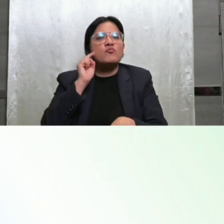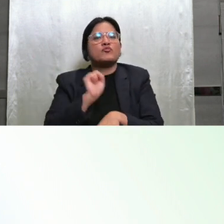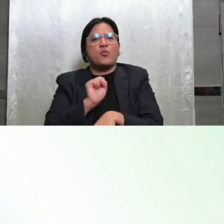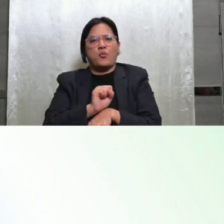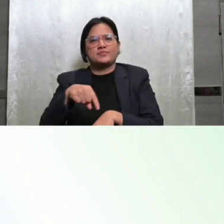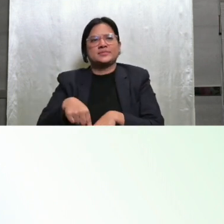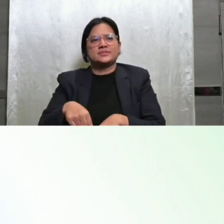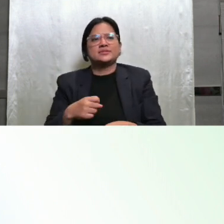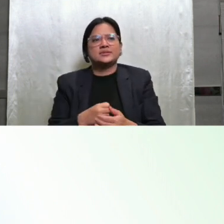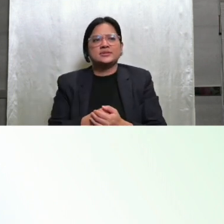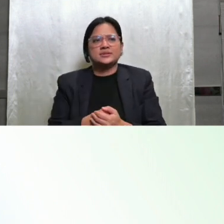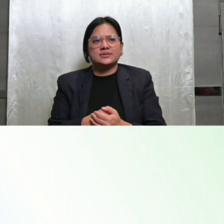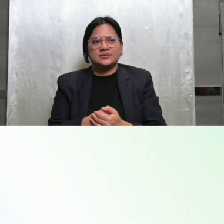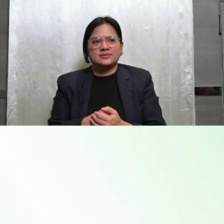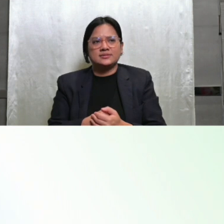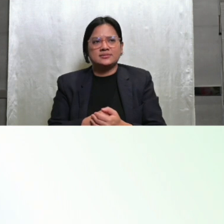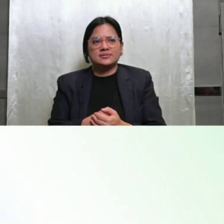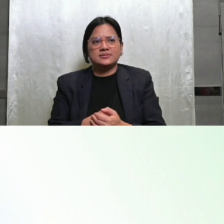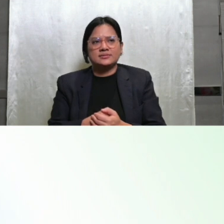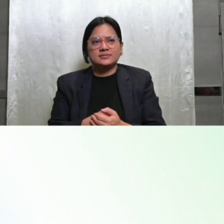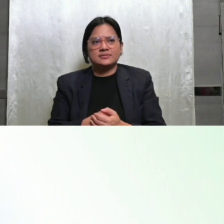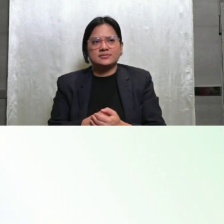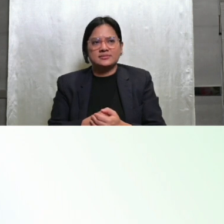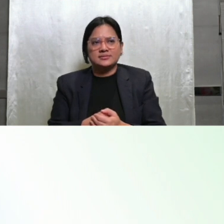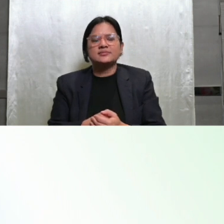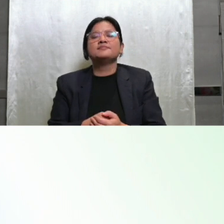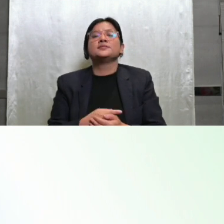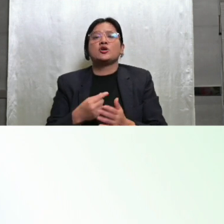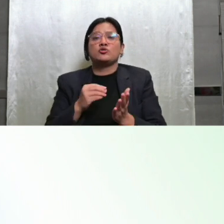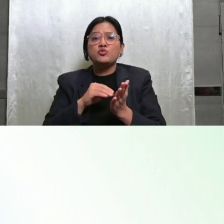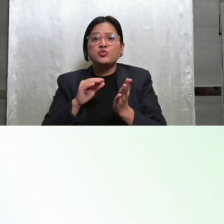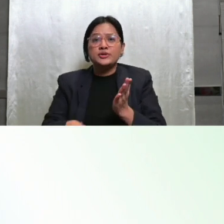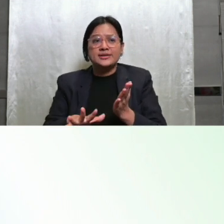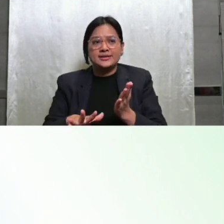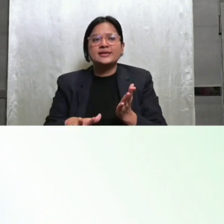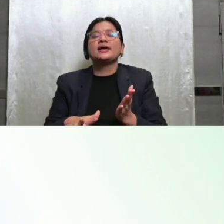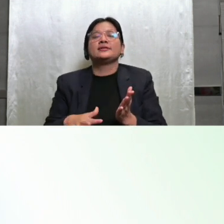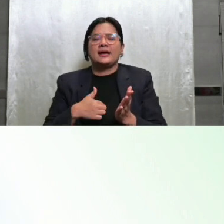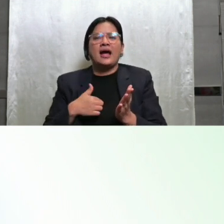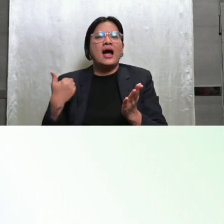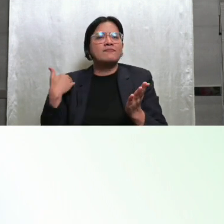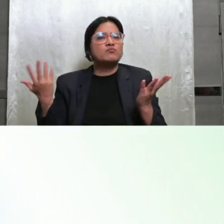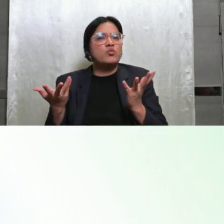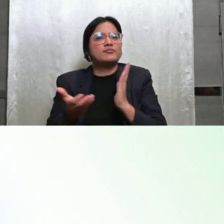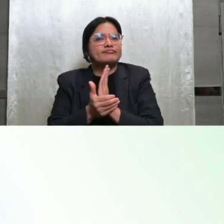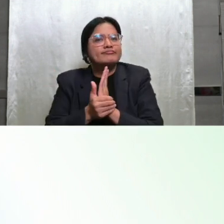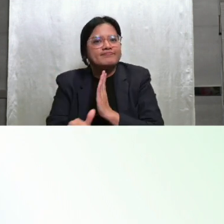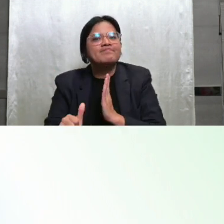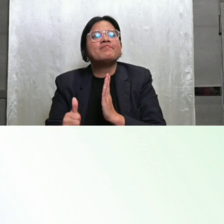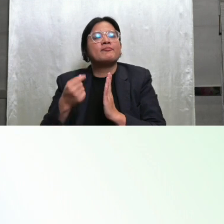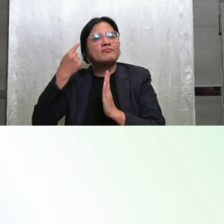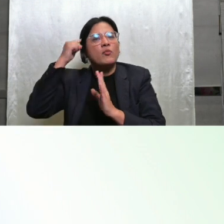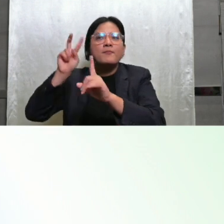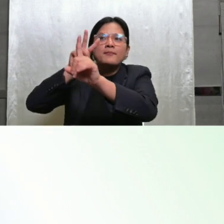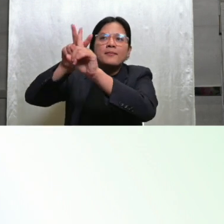pathway. And that's how we are making it personalized. And at the Studio, we have